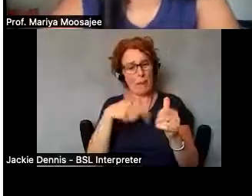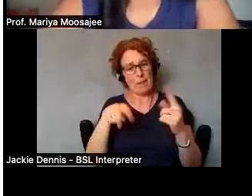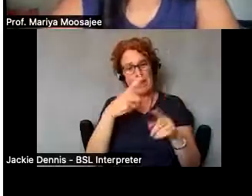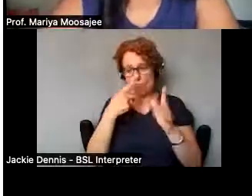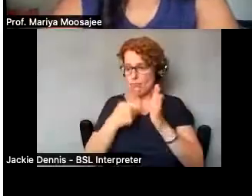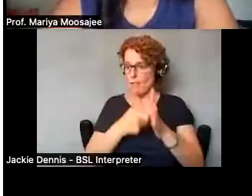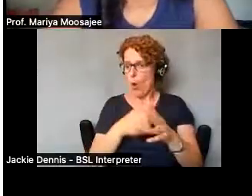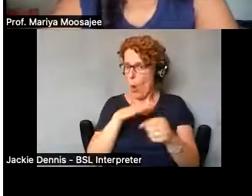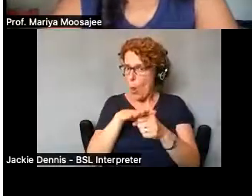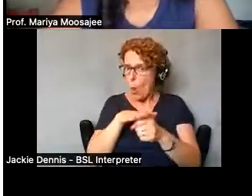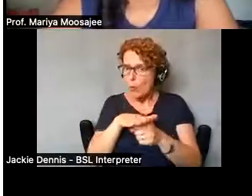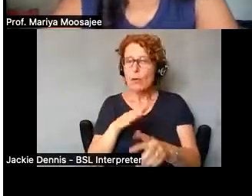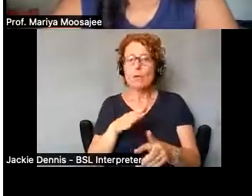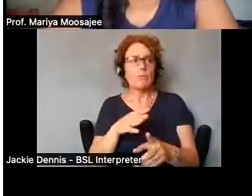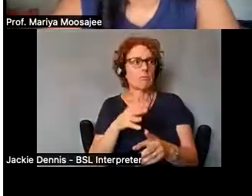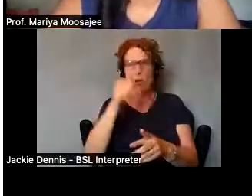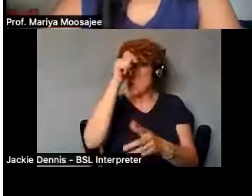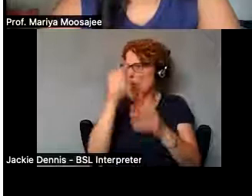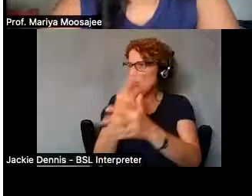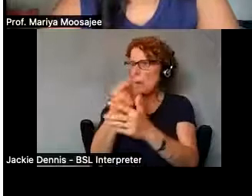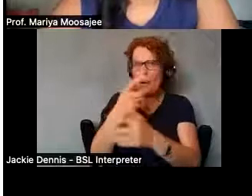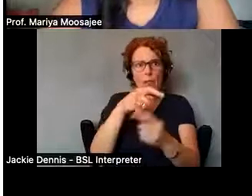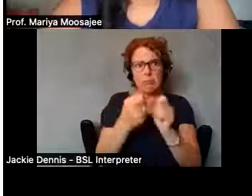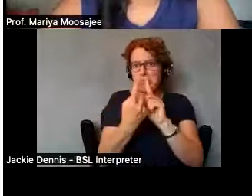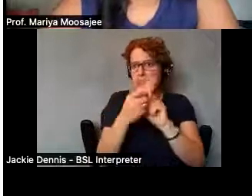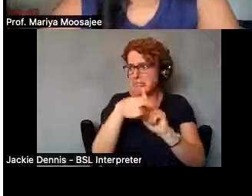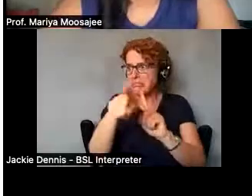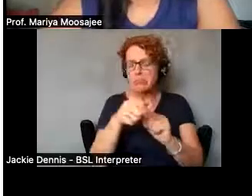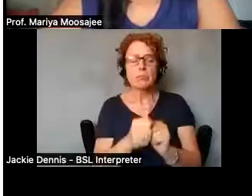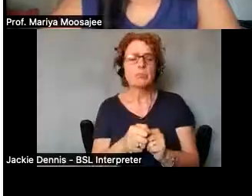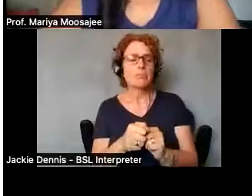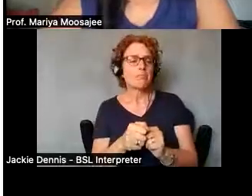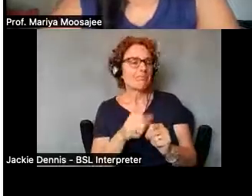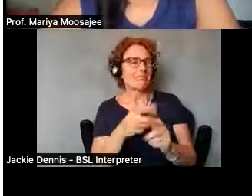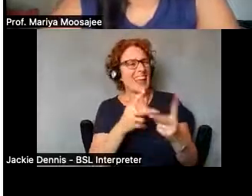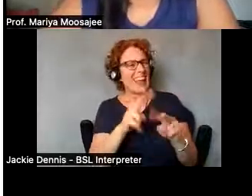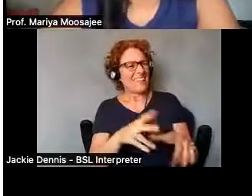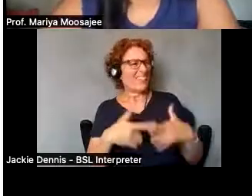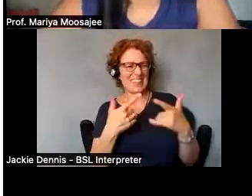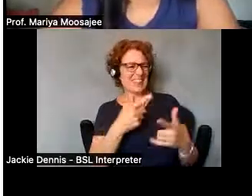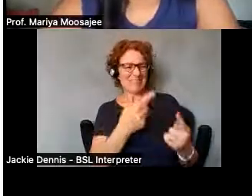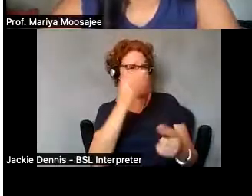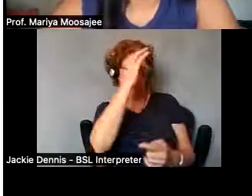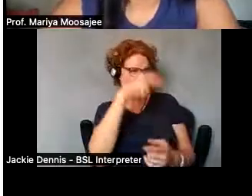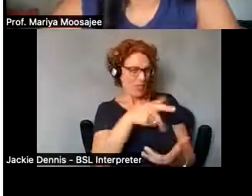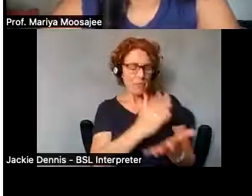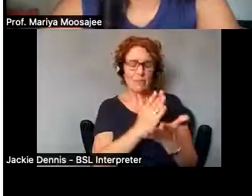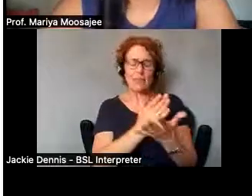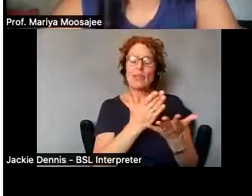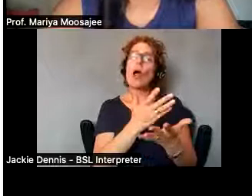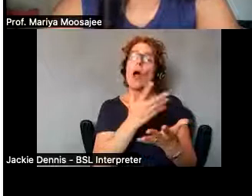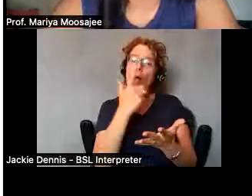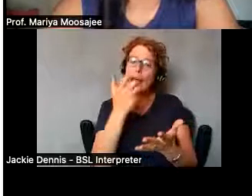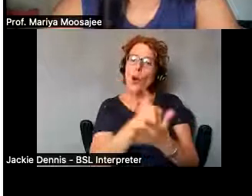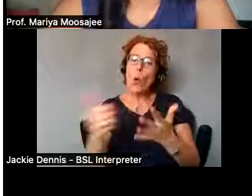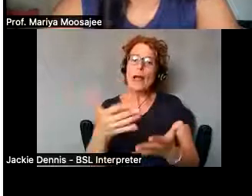locally. They might have knowledge of what's going on. If you don't feel that they do, you know, there's always the option. I always do this, but you can always